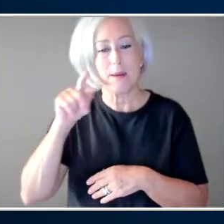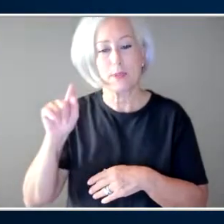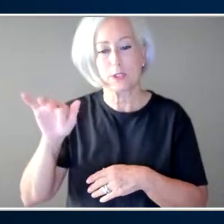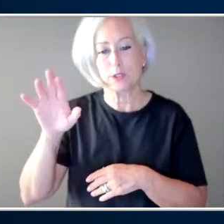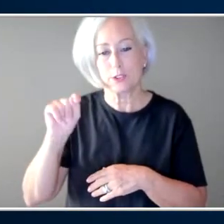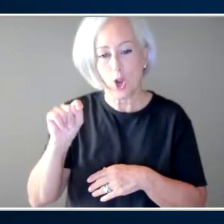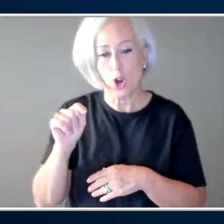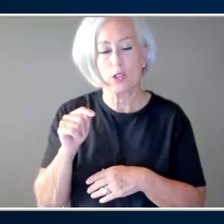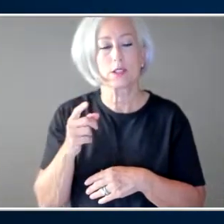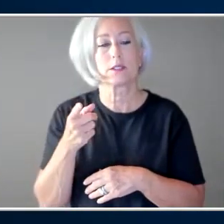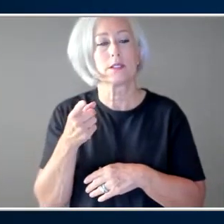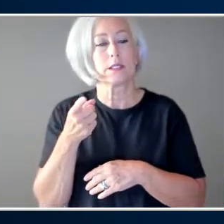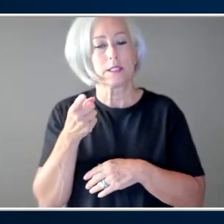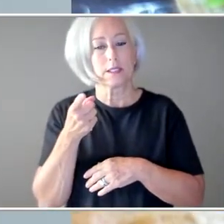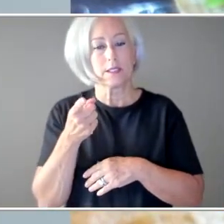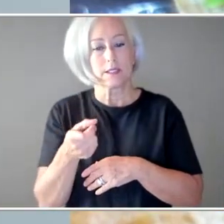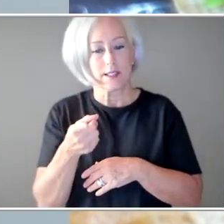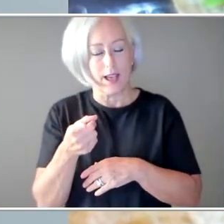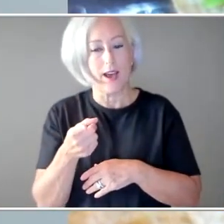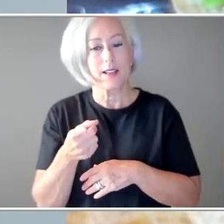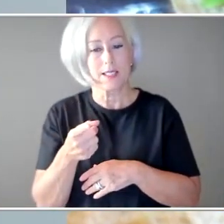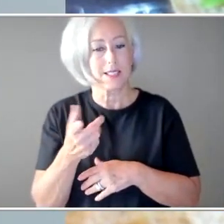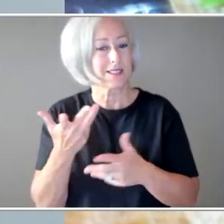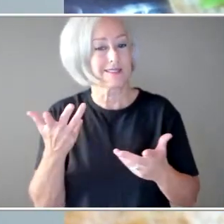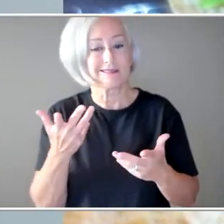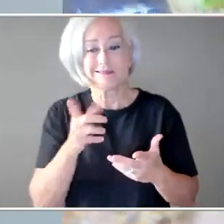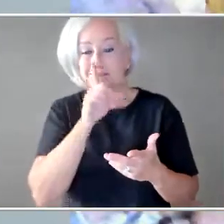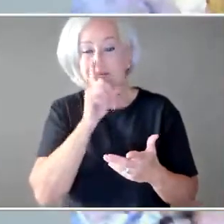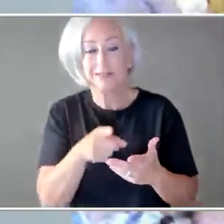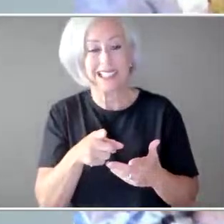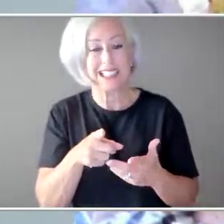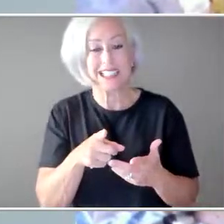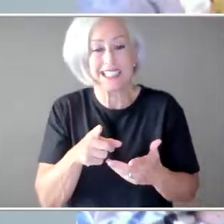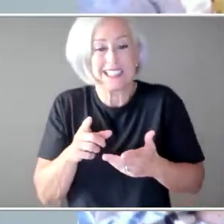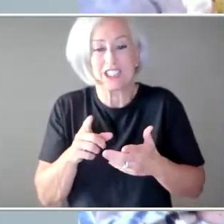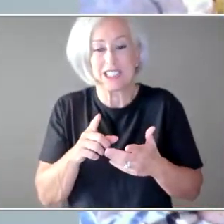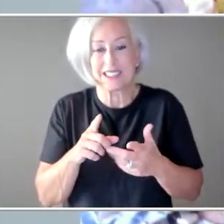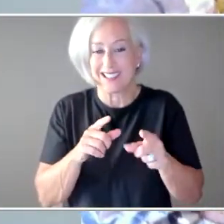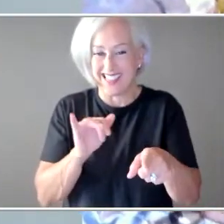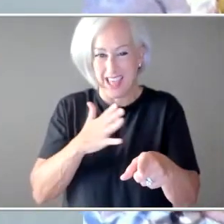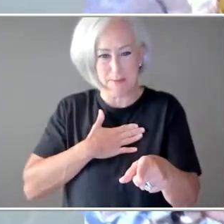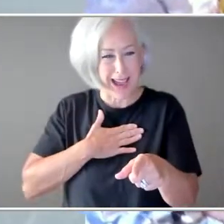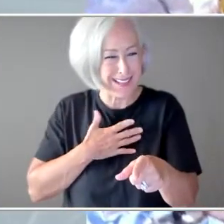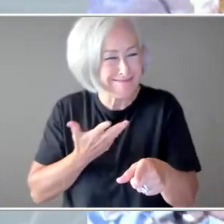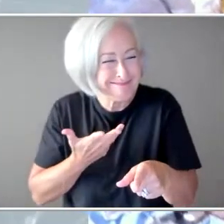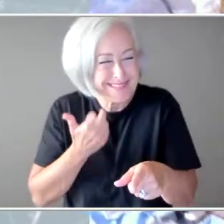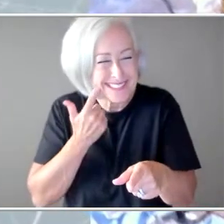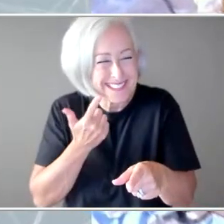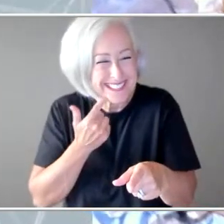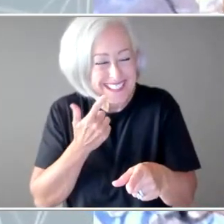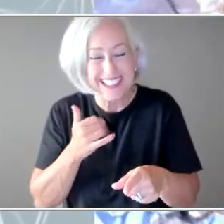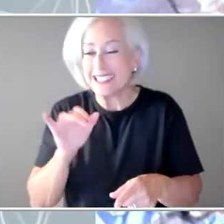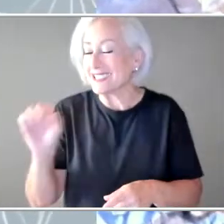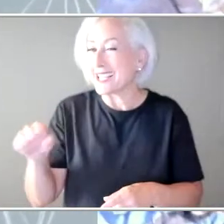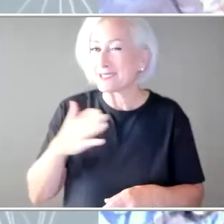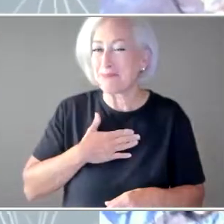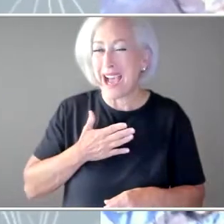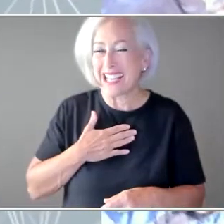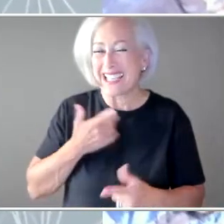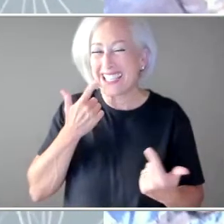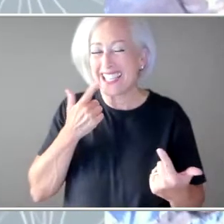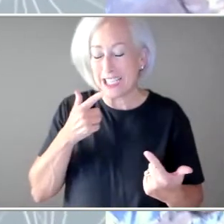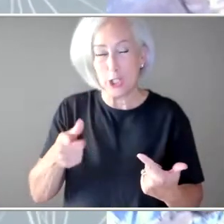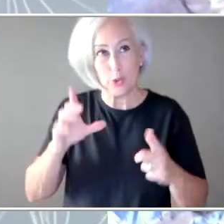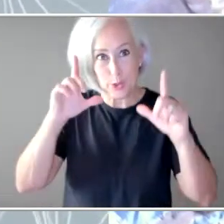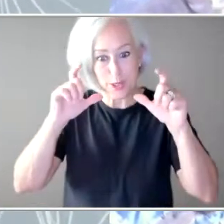And yeah, just, is that mine? Yes, those are mine. You did that. Yeah. That